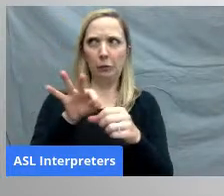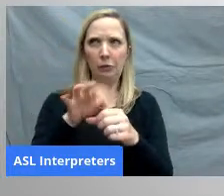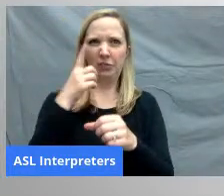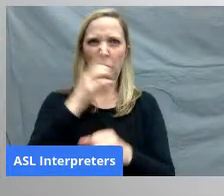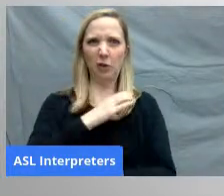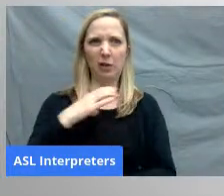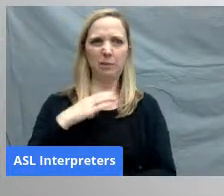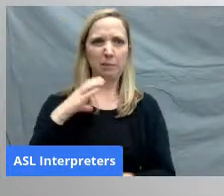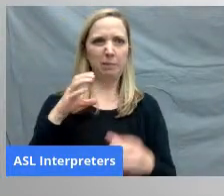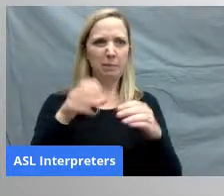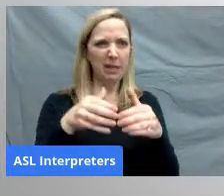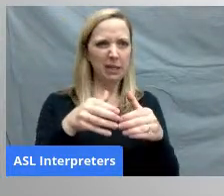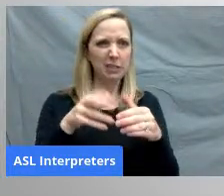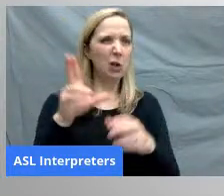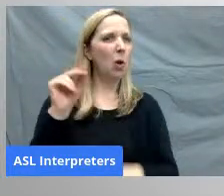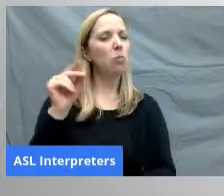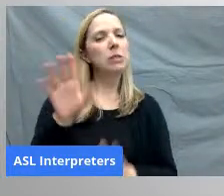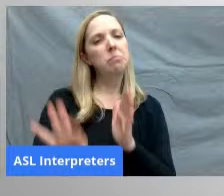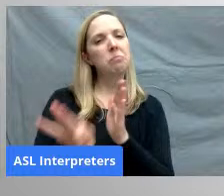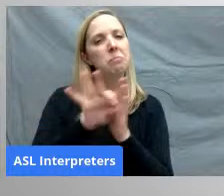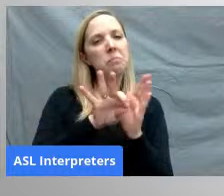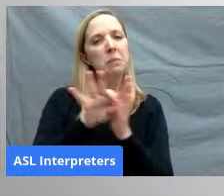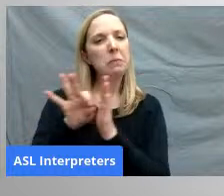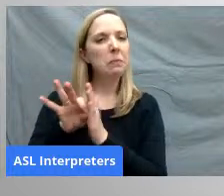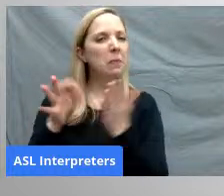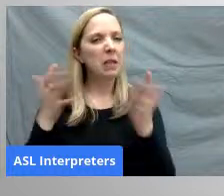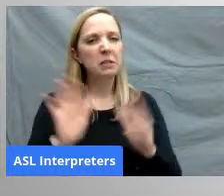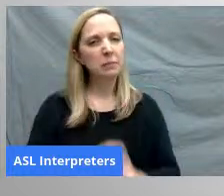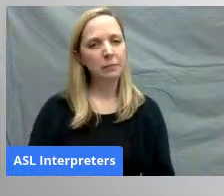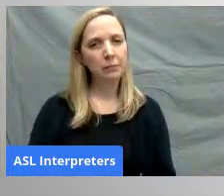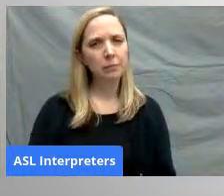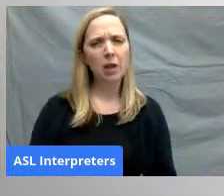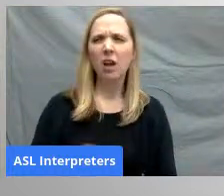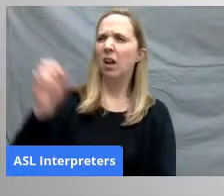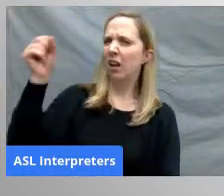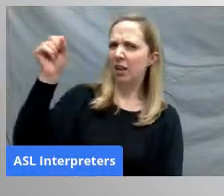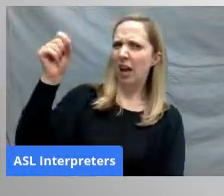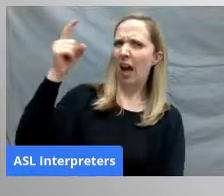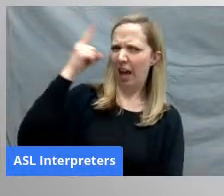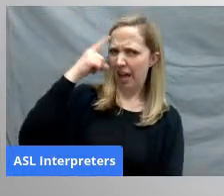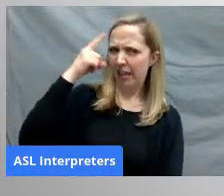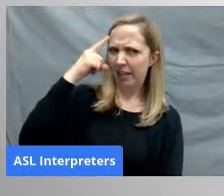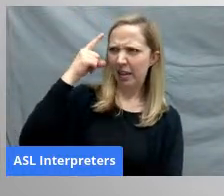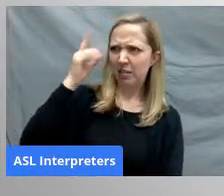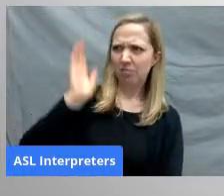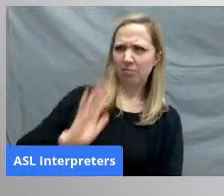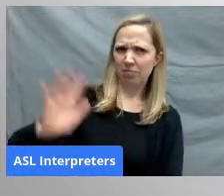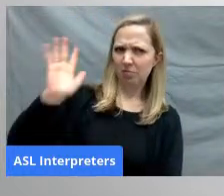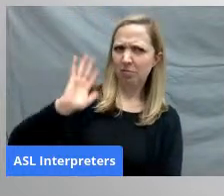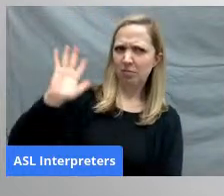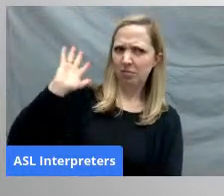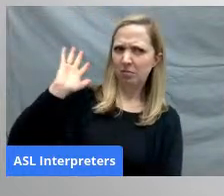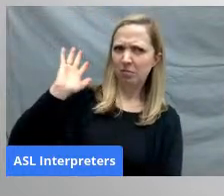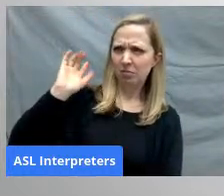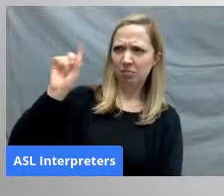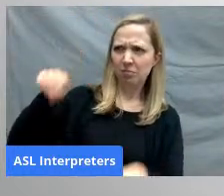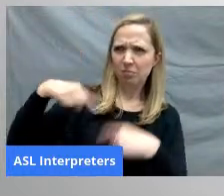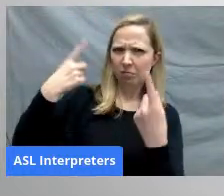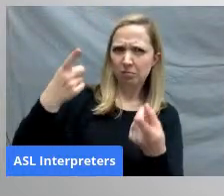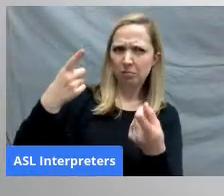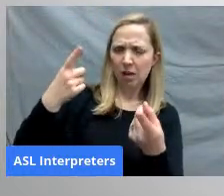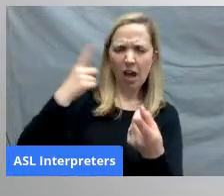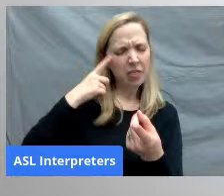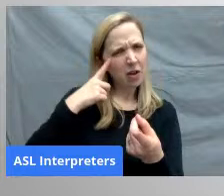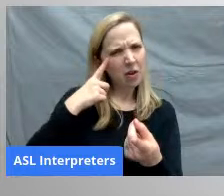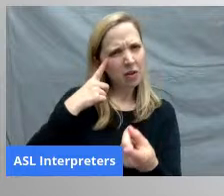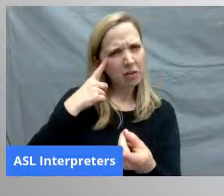just selected them. Thank you. And I think we have historically, we present that the February meeting. I thought,